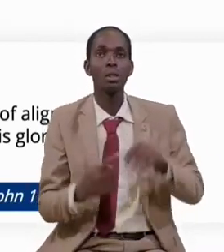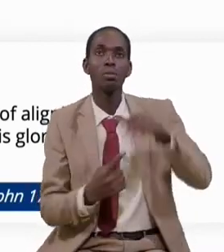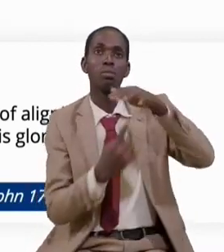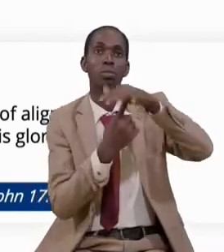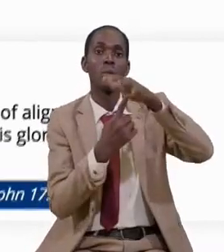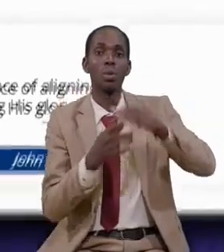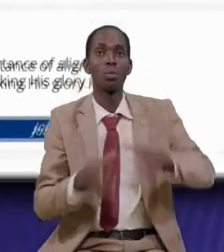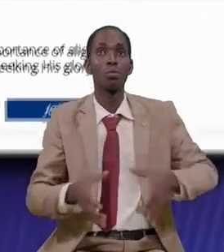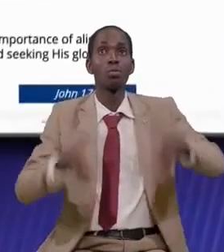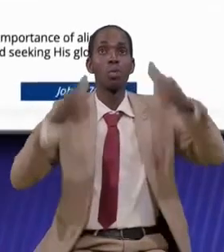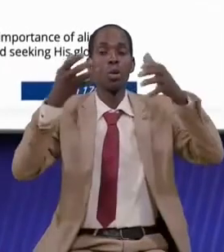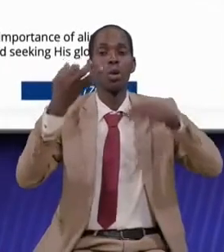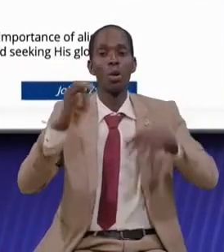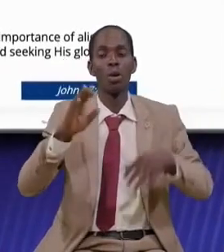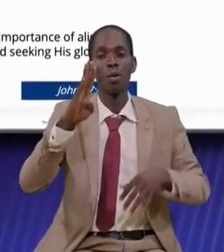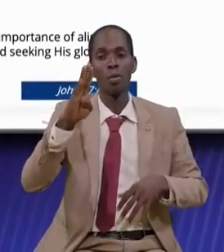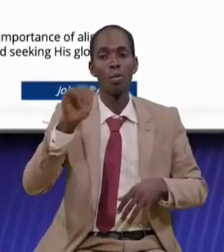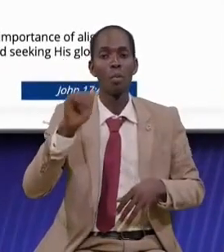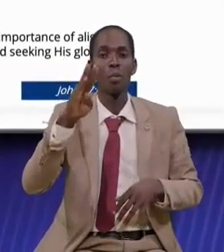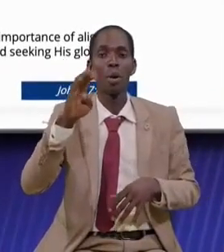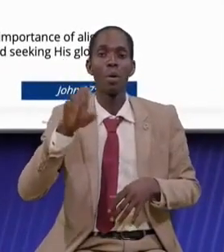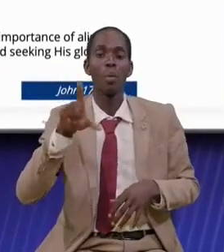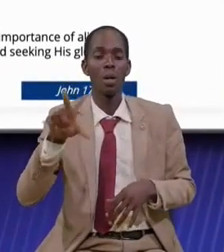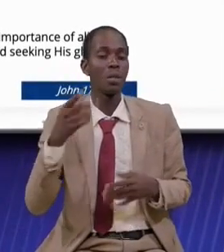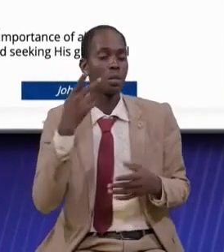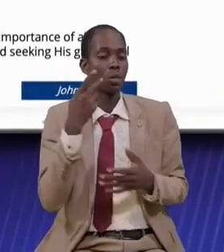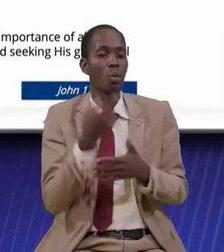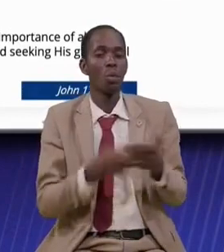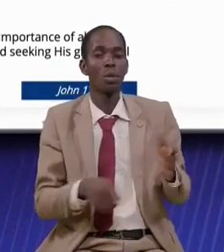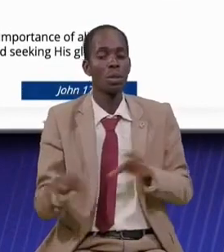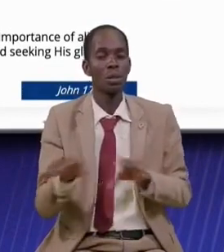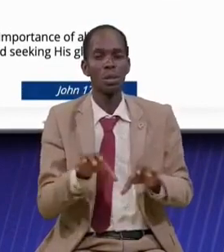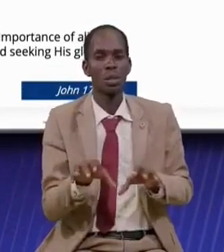No. We're not like Nebuchadnezzar who said,